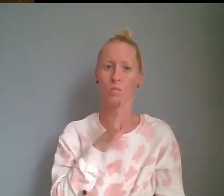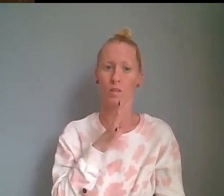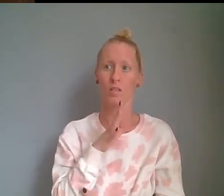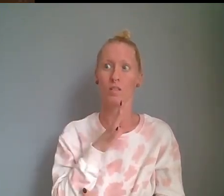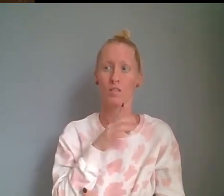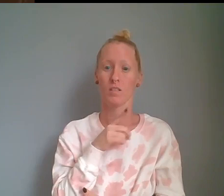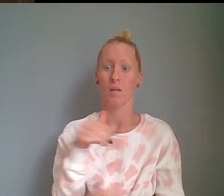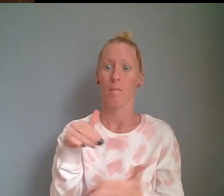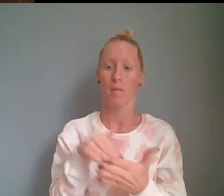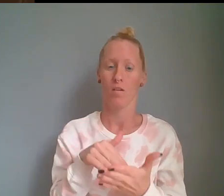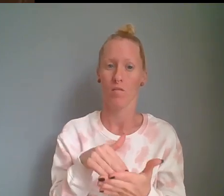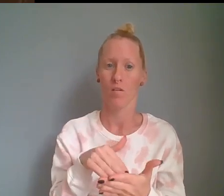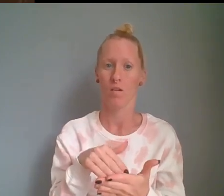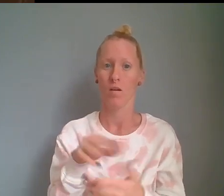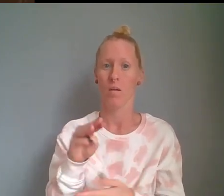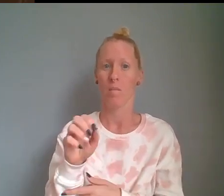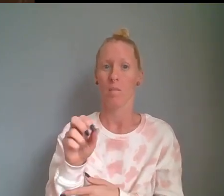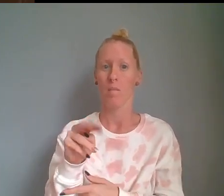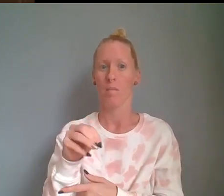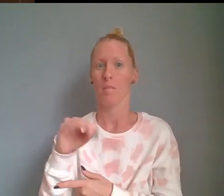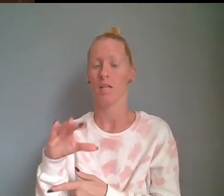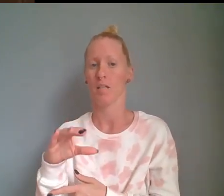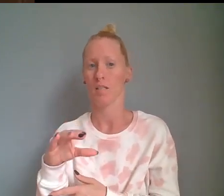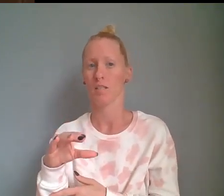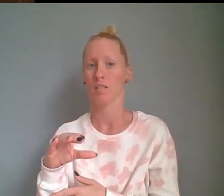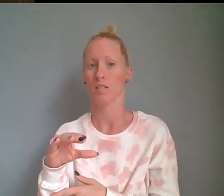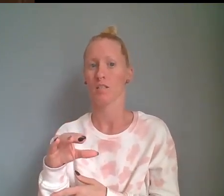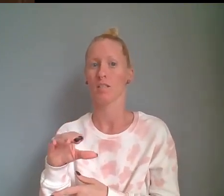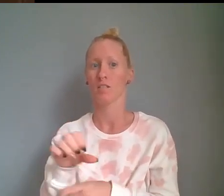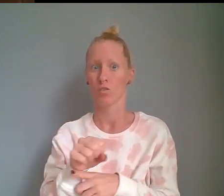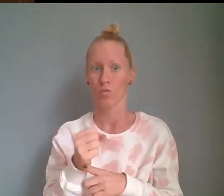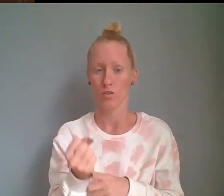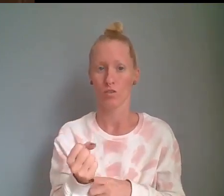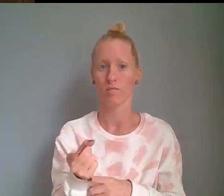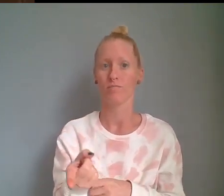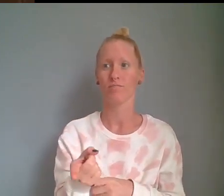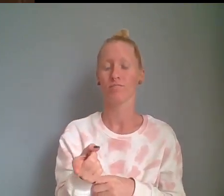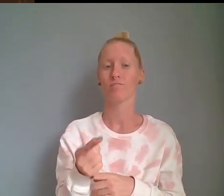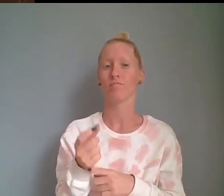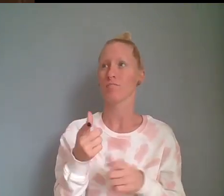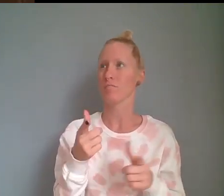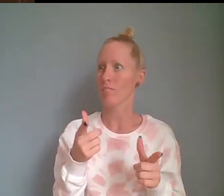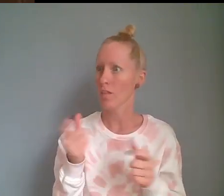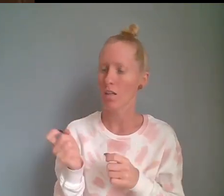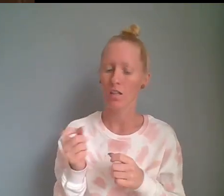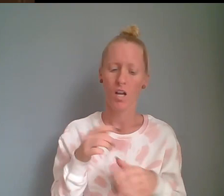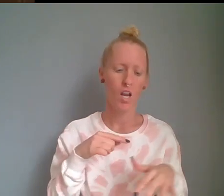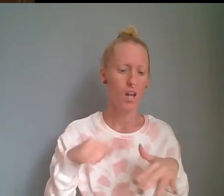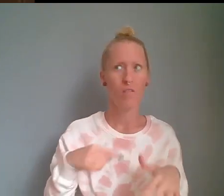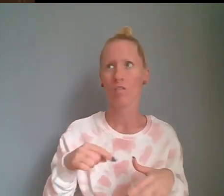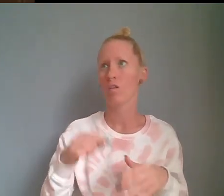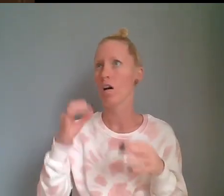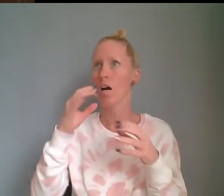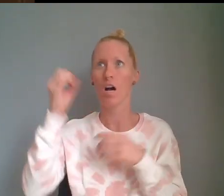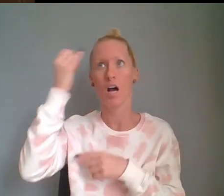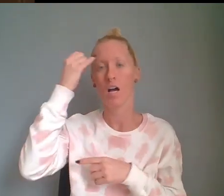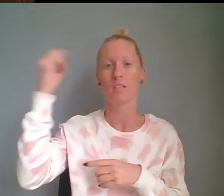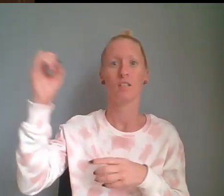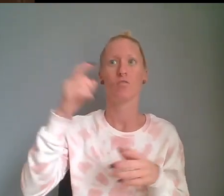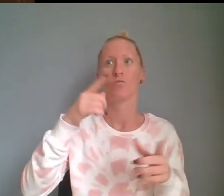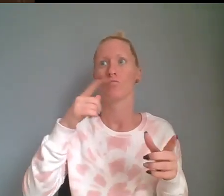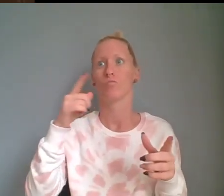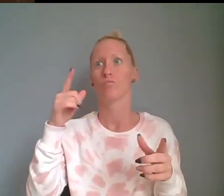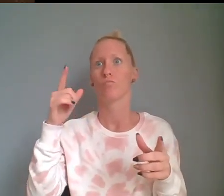manic episode. And it shows what this kind of agitation and flight of ideas and racing